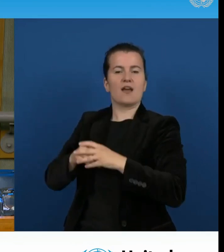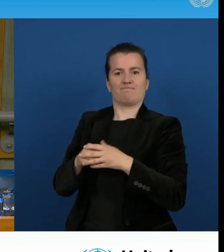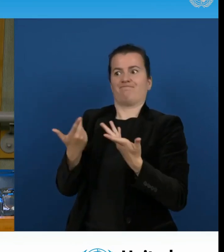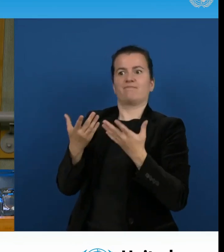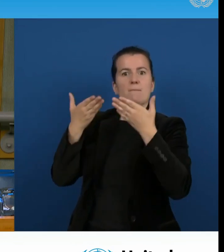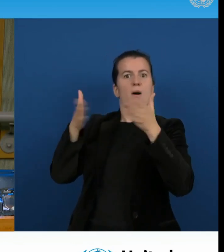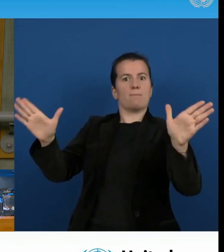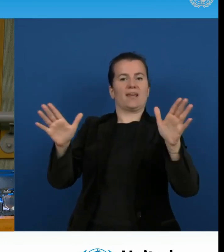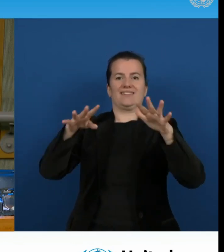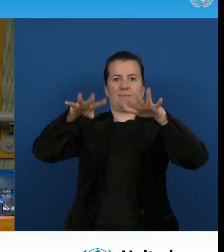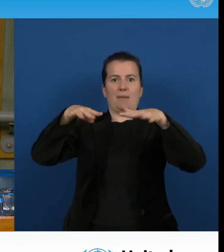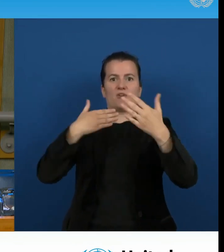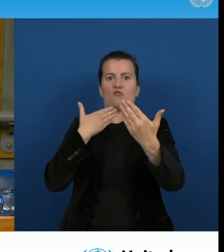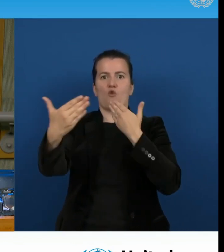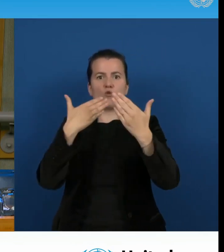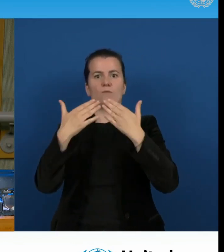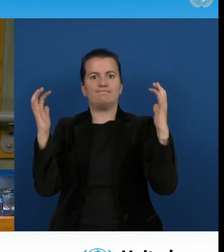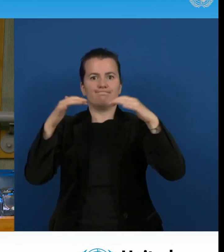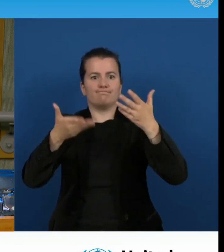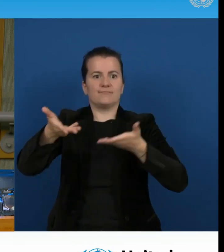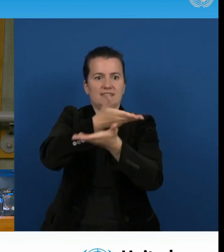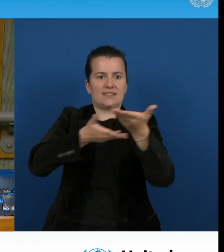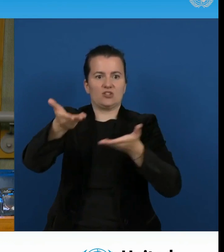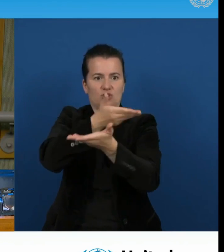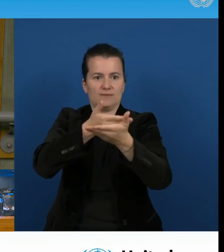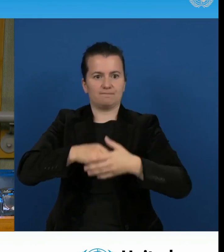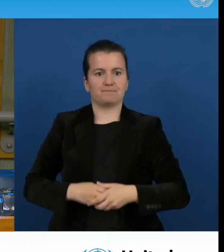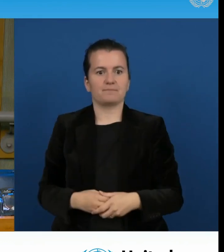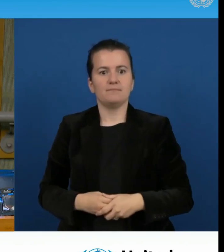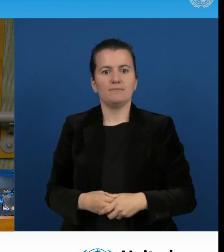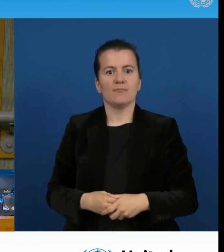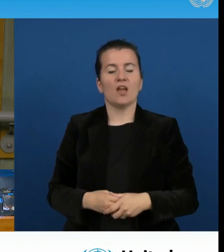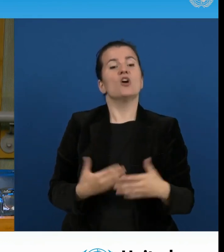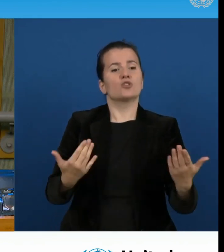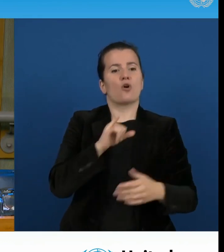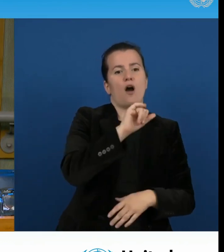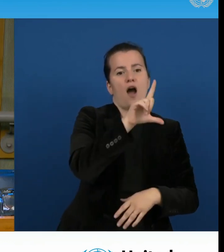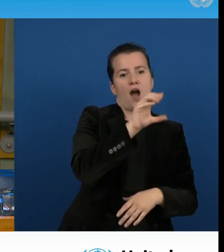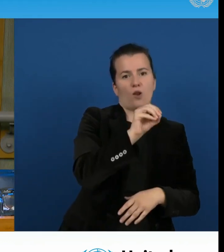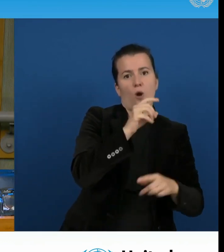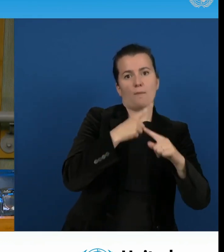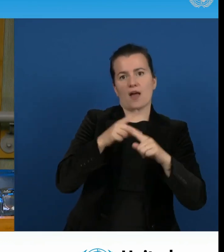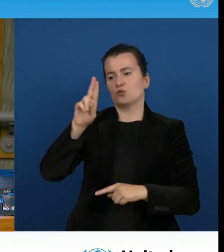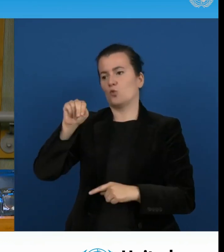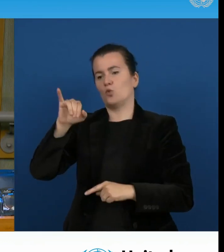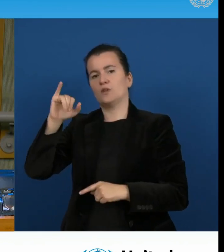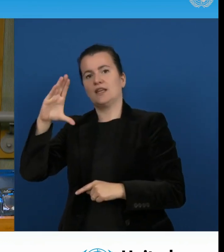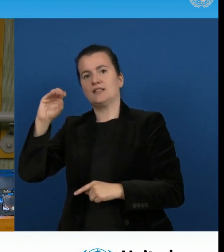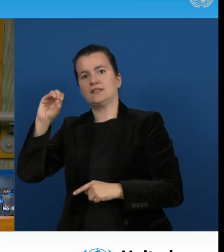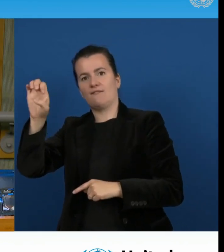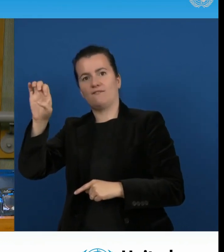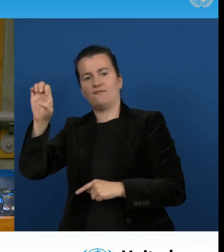has been at the forefront of this important work to ensure that people with disabilities are not left behind in social protection